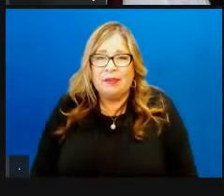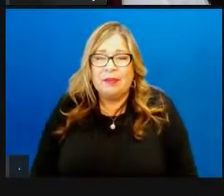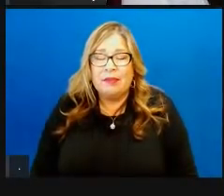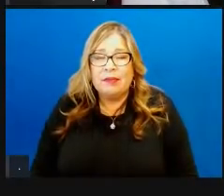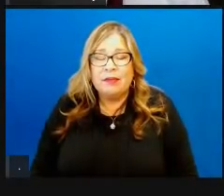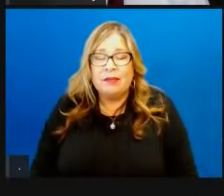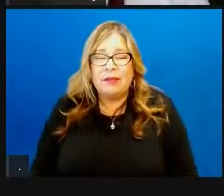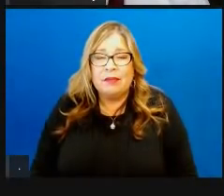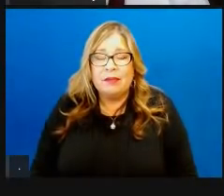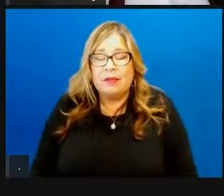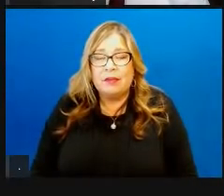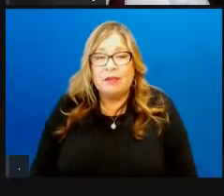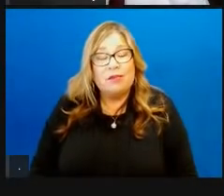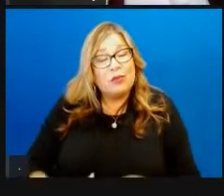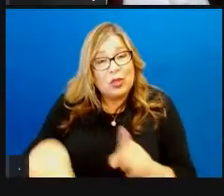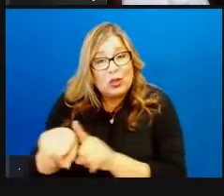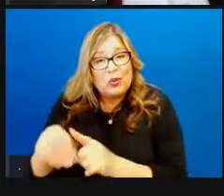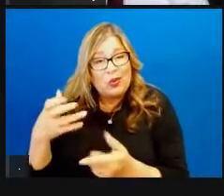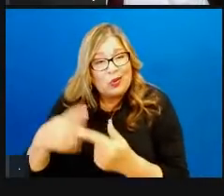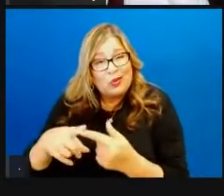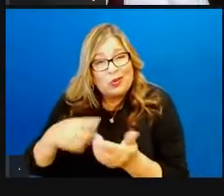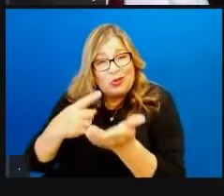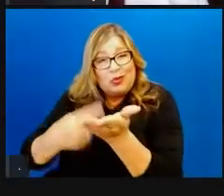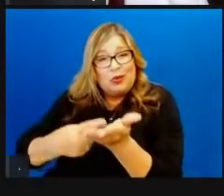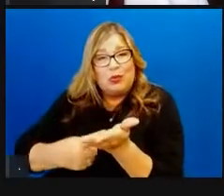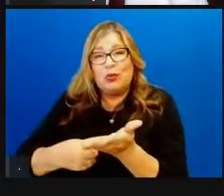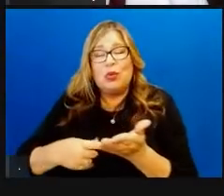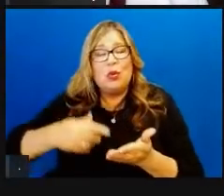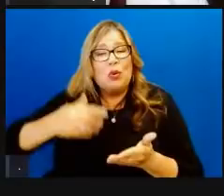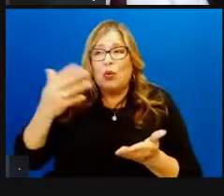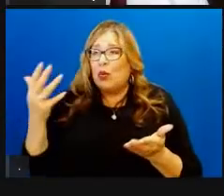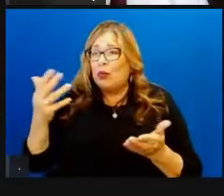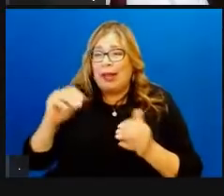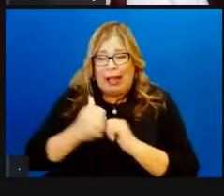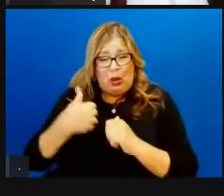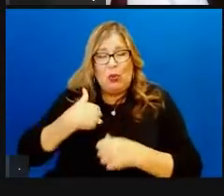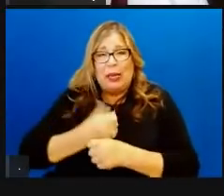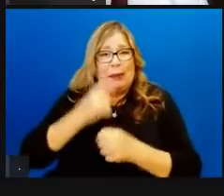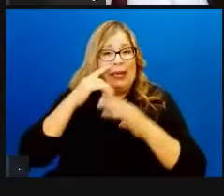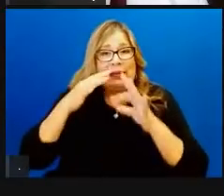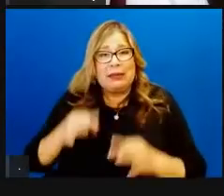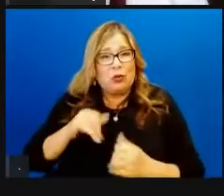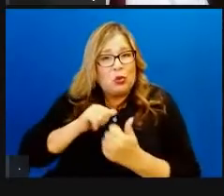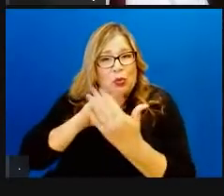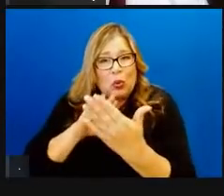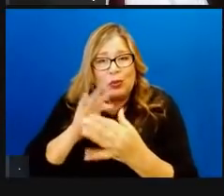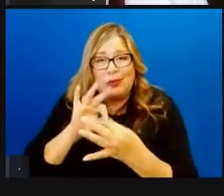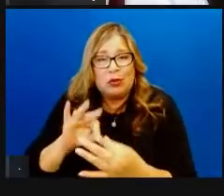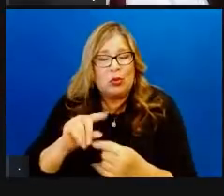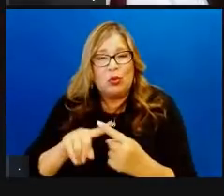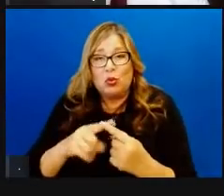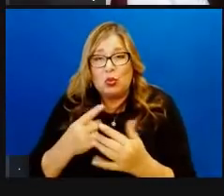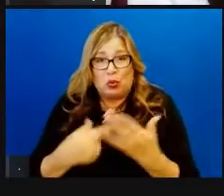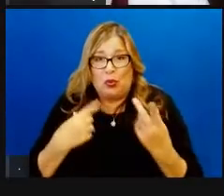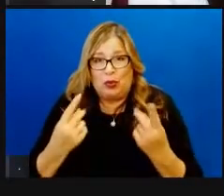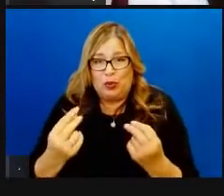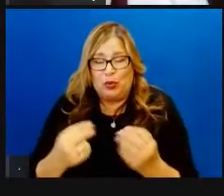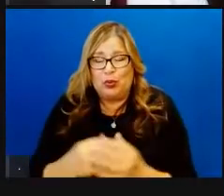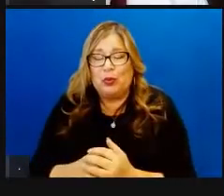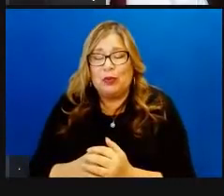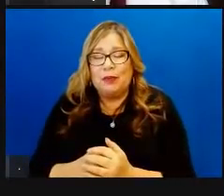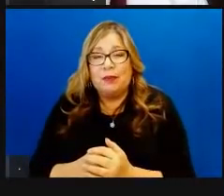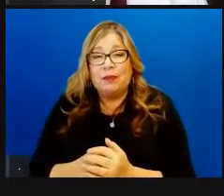I also just want to talk about what is informing our approach. We've talked about some of this already. We are prioritizing